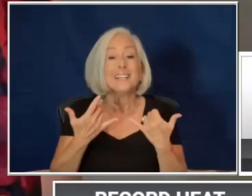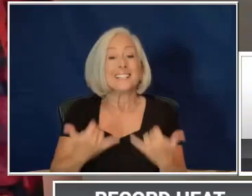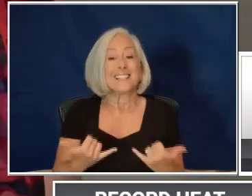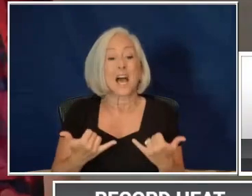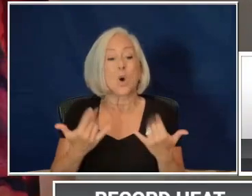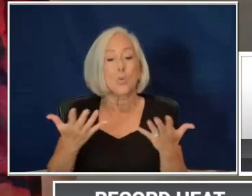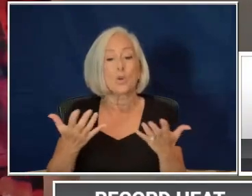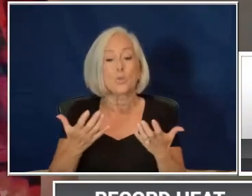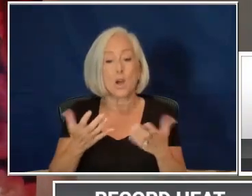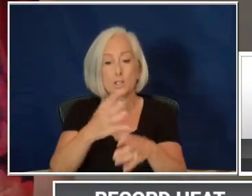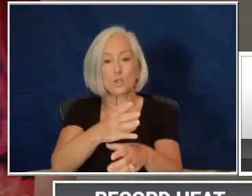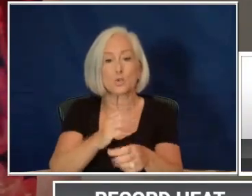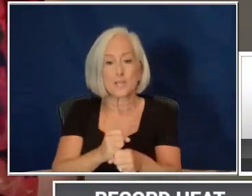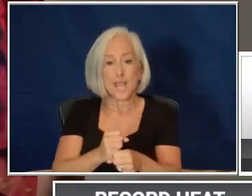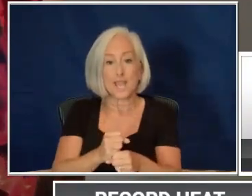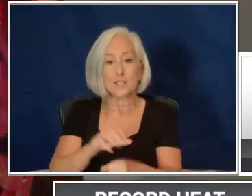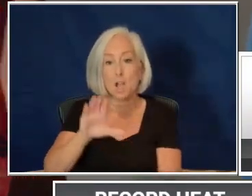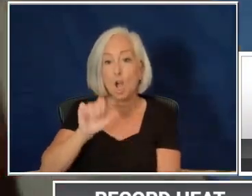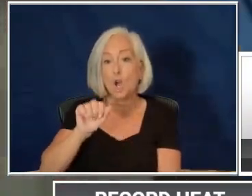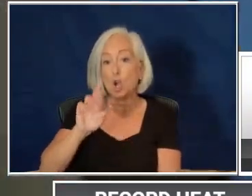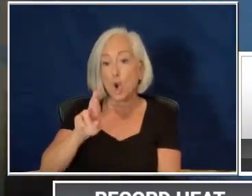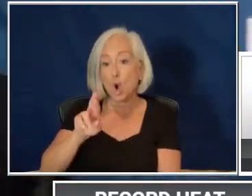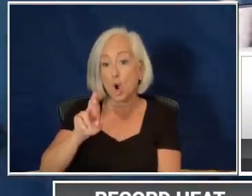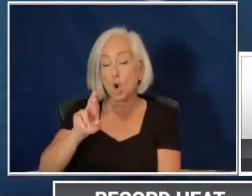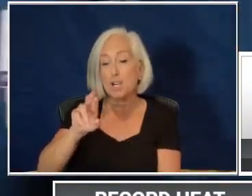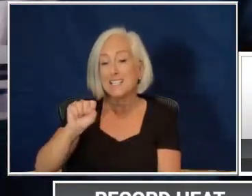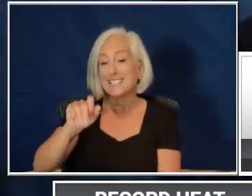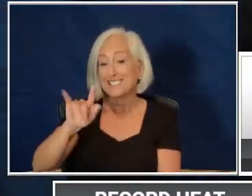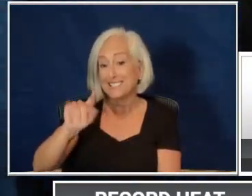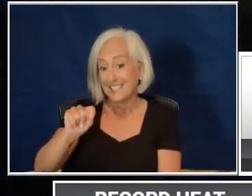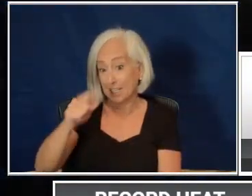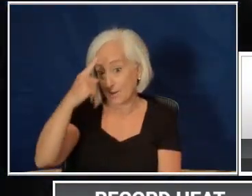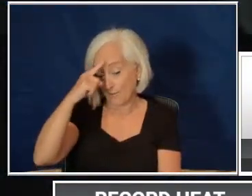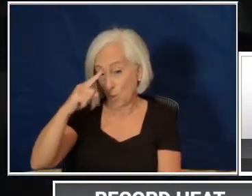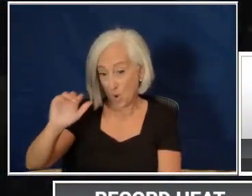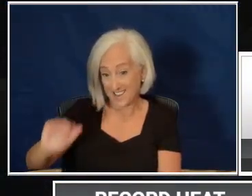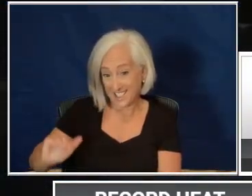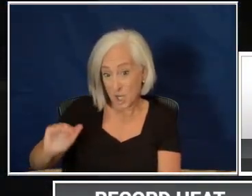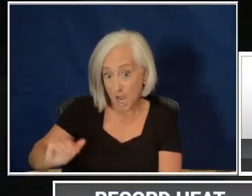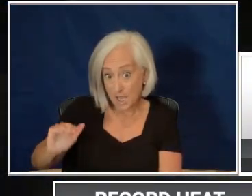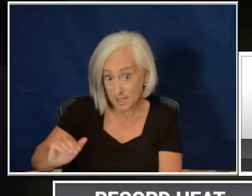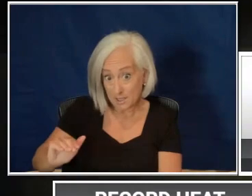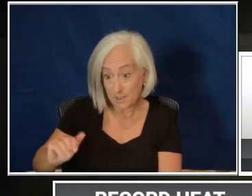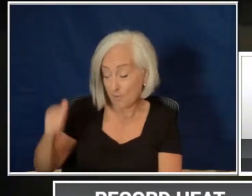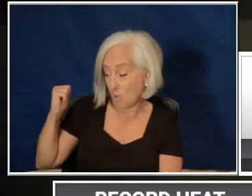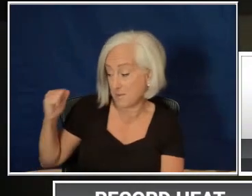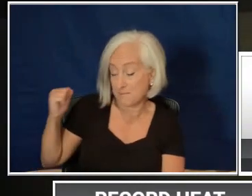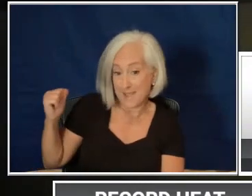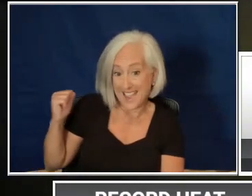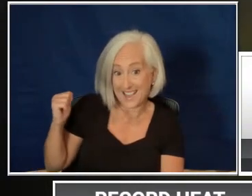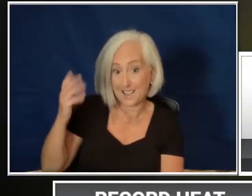and so working on being able to get a child in and out of a car seat is very important for some of our patients.